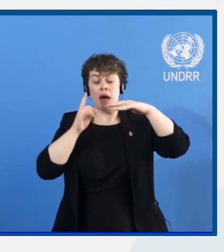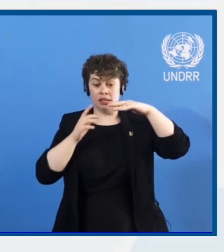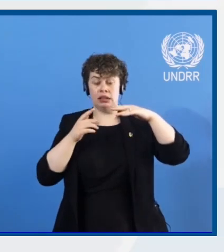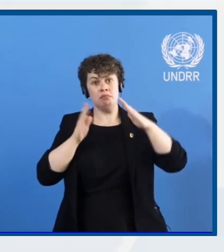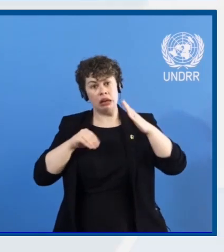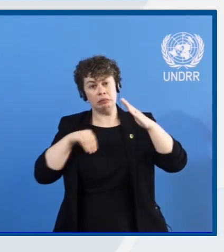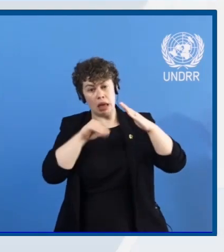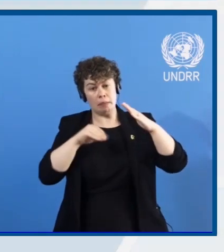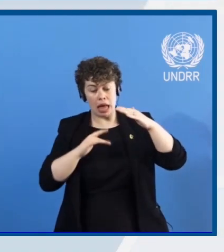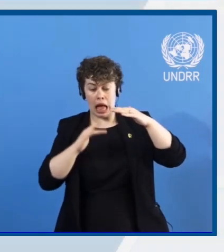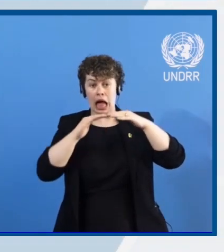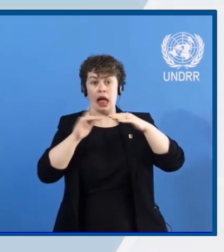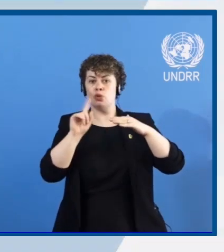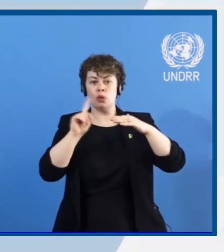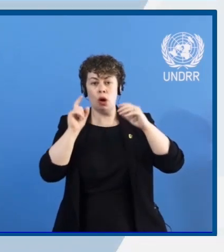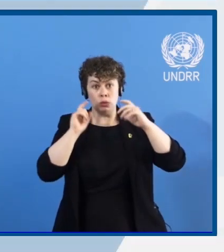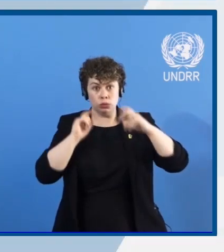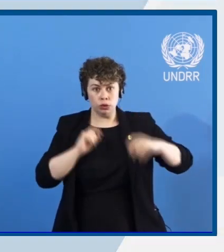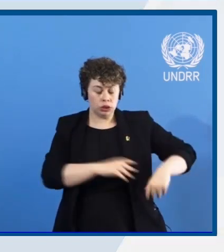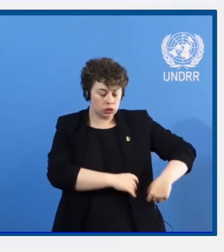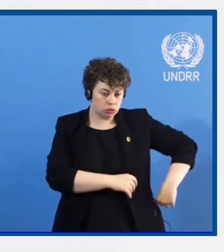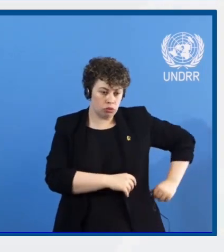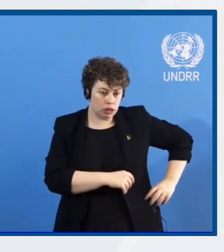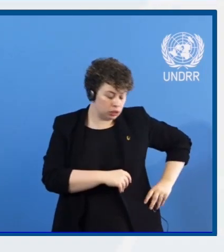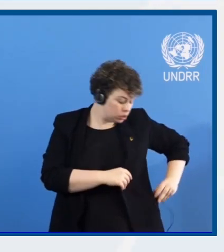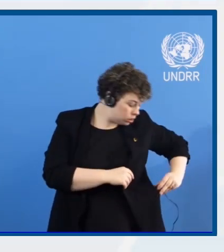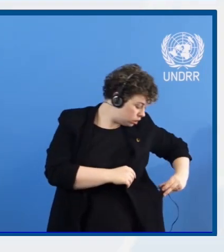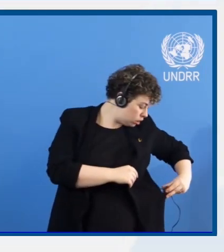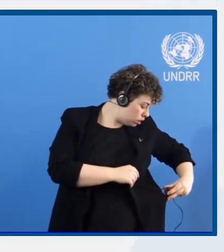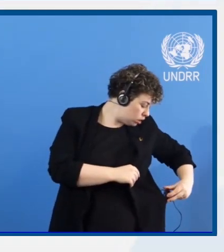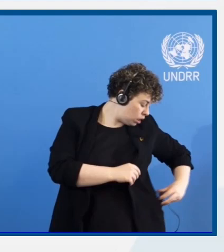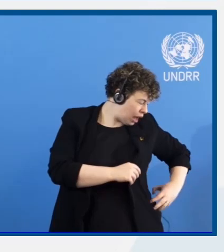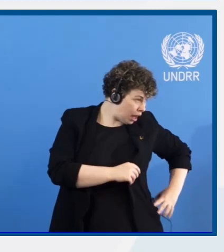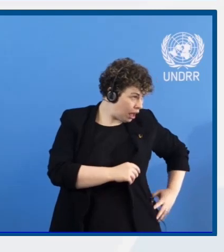For the question, and of course, everything is